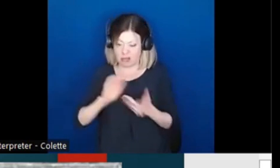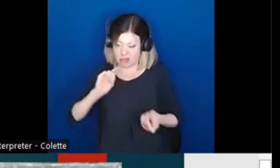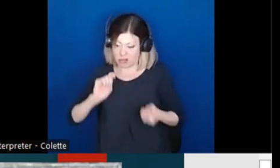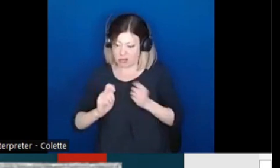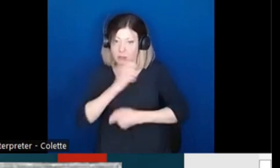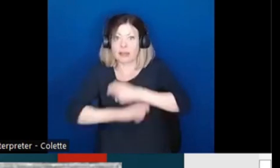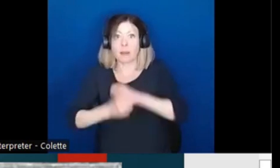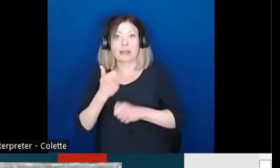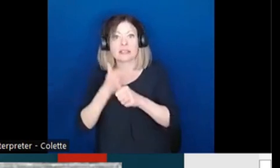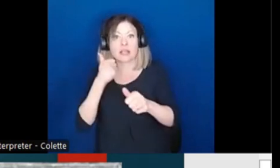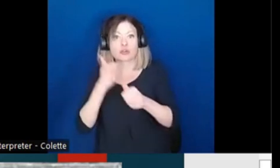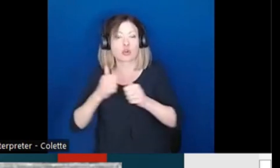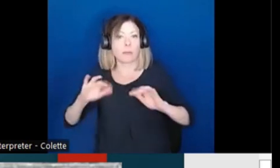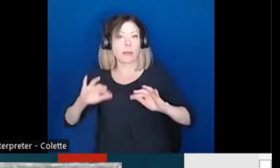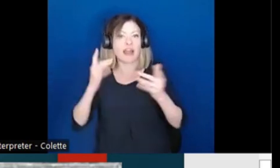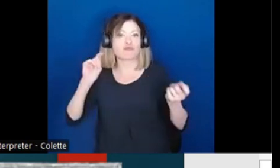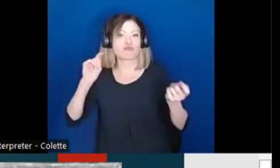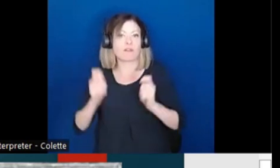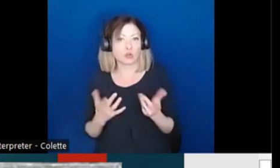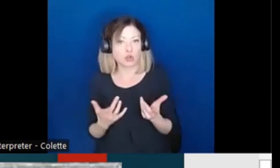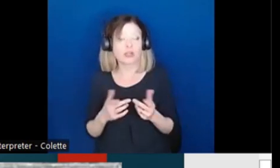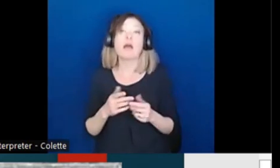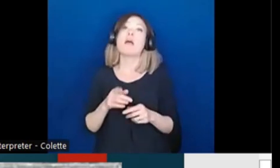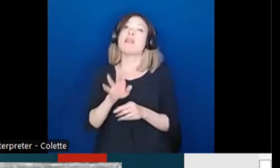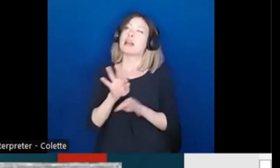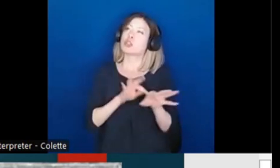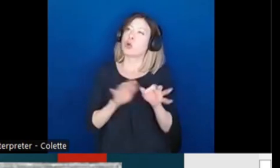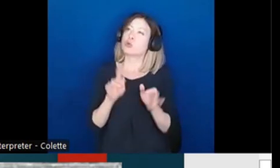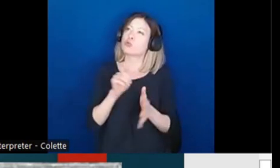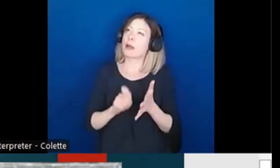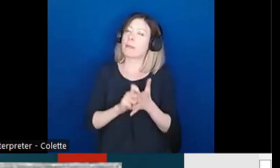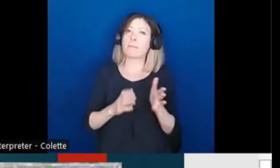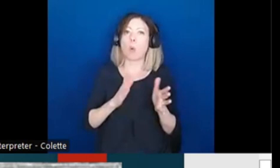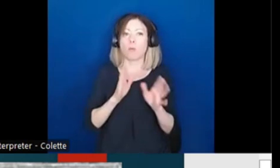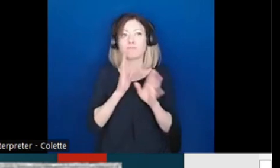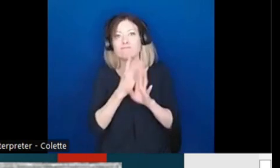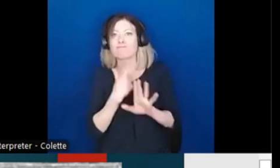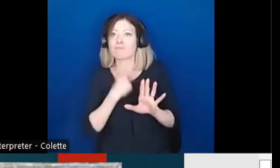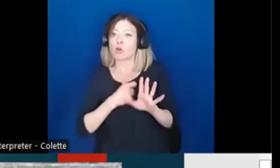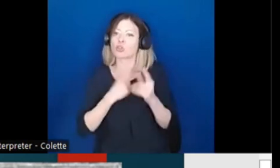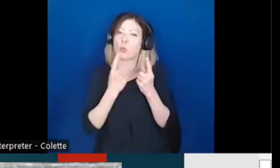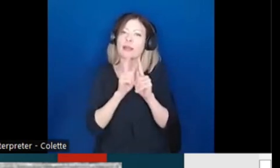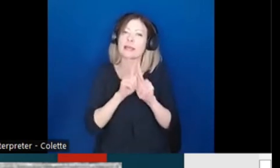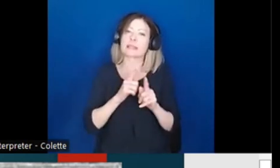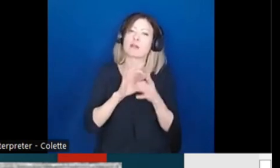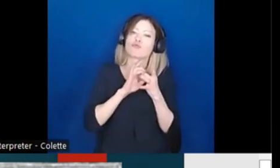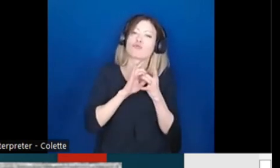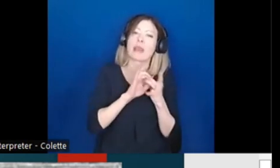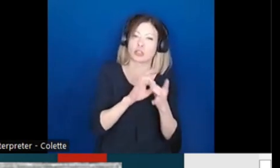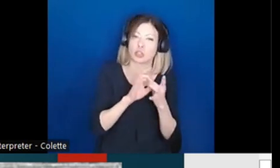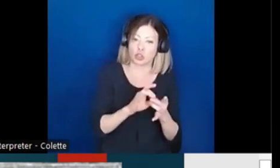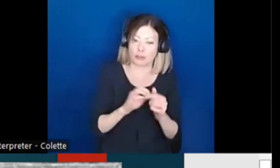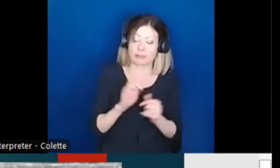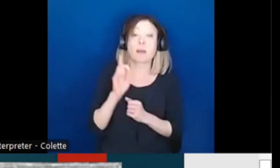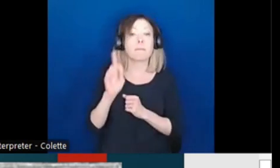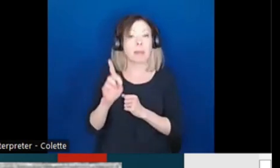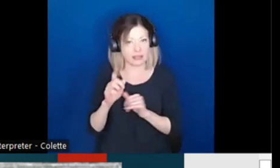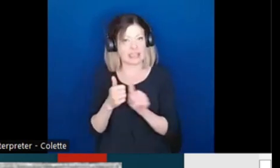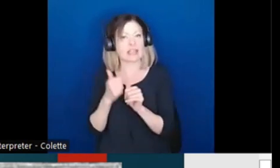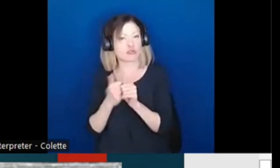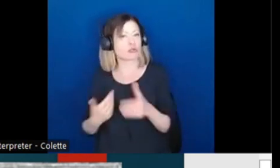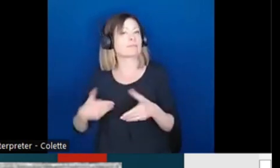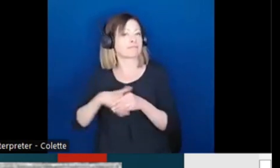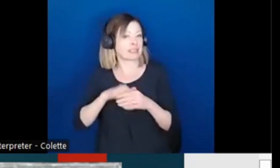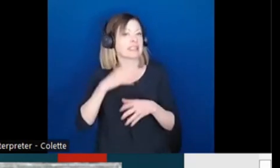about other things, about more personal relationships, but all the changes kind of find their way in anyway, in peculiar ways.